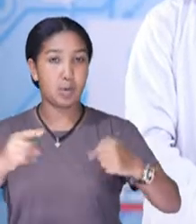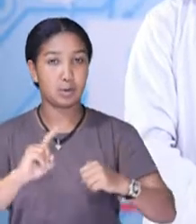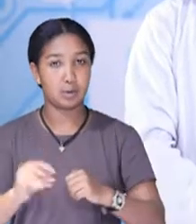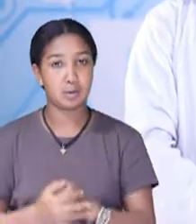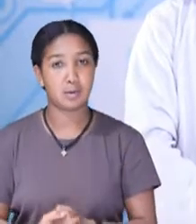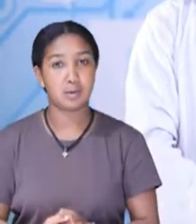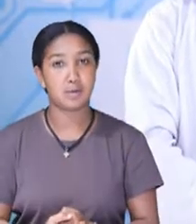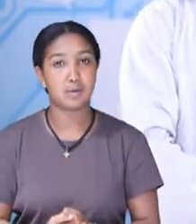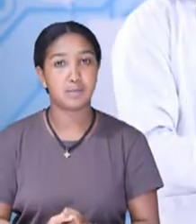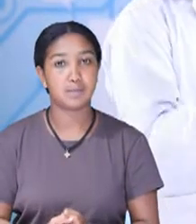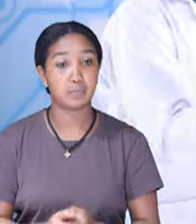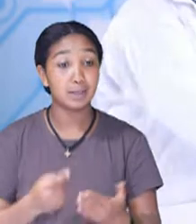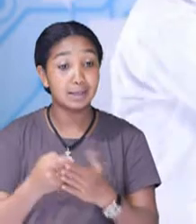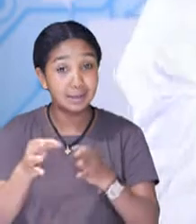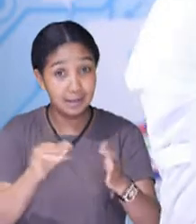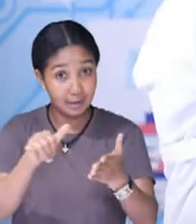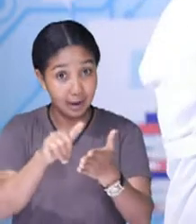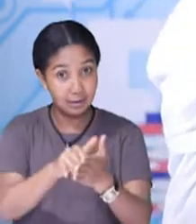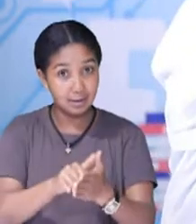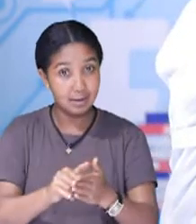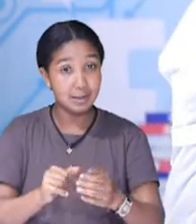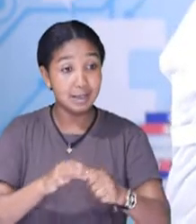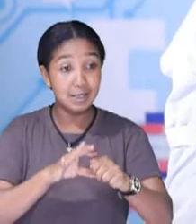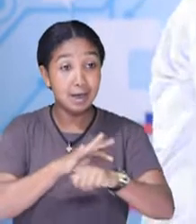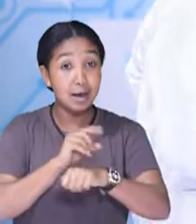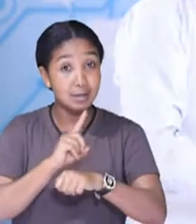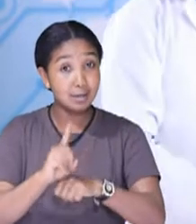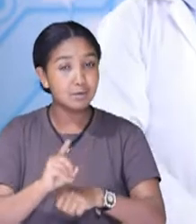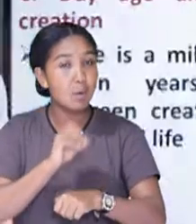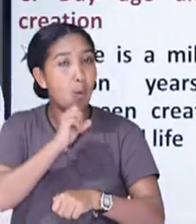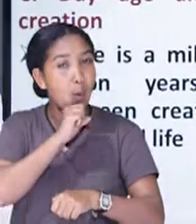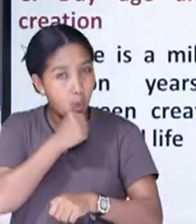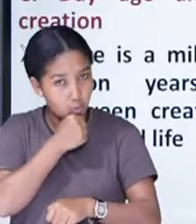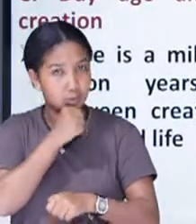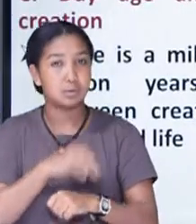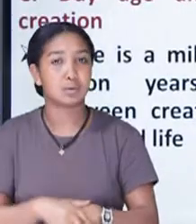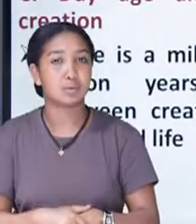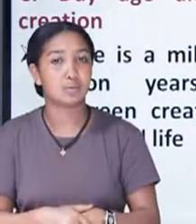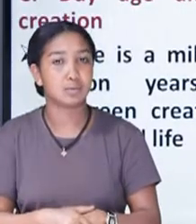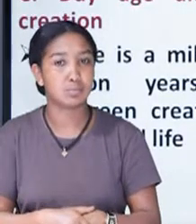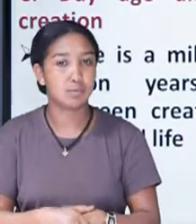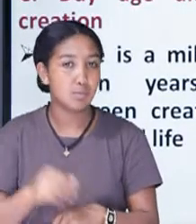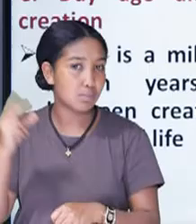theory. It states that Earth is old.